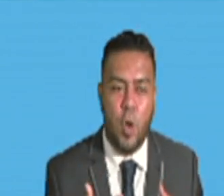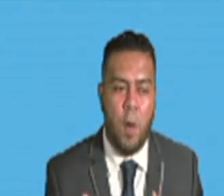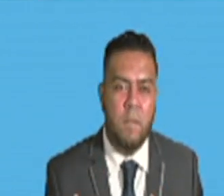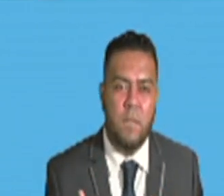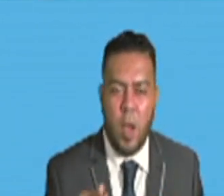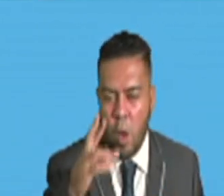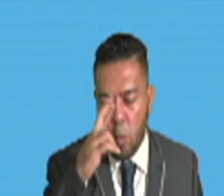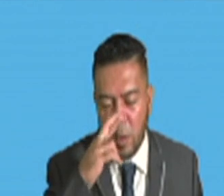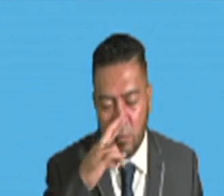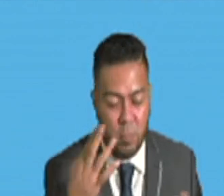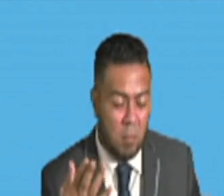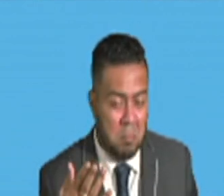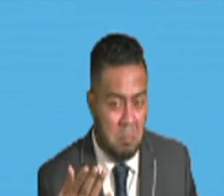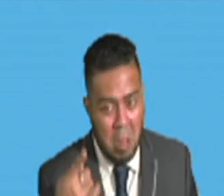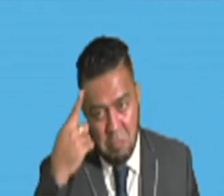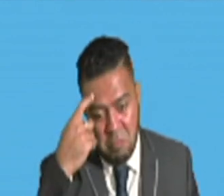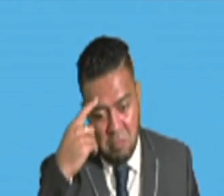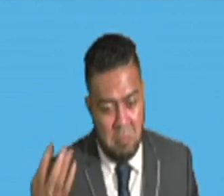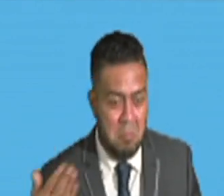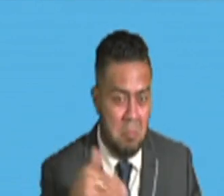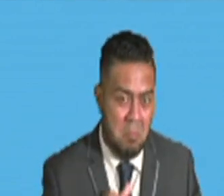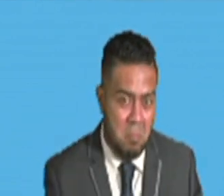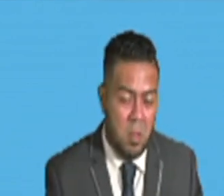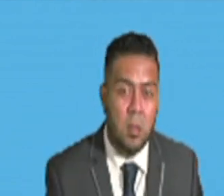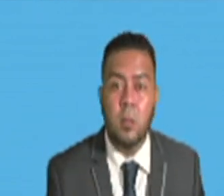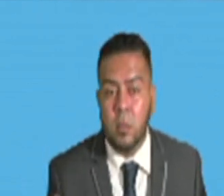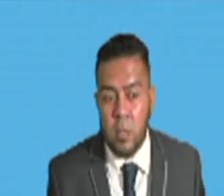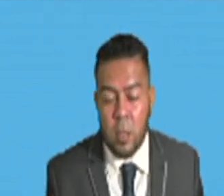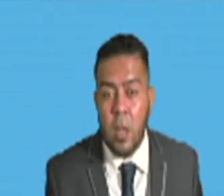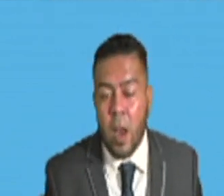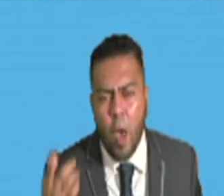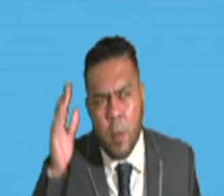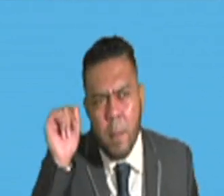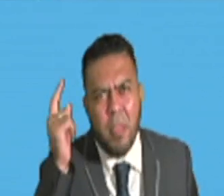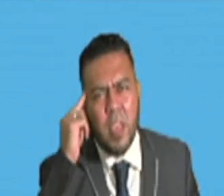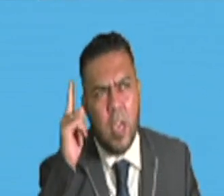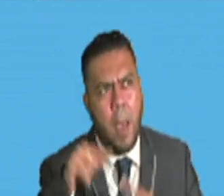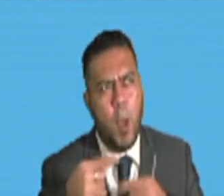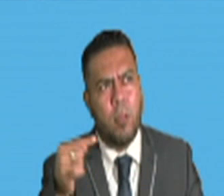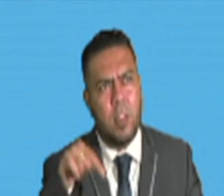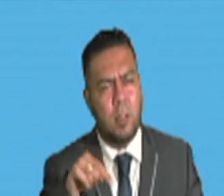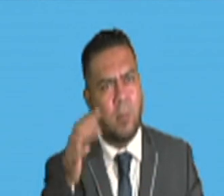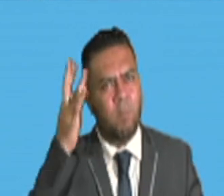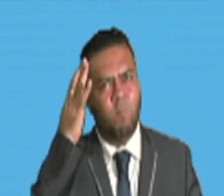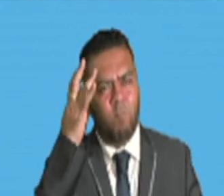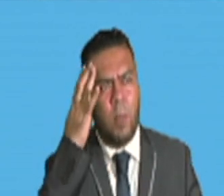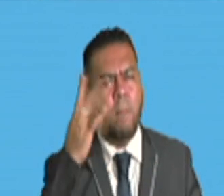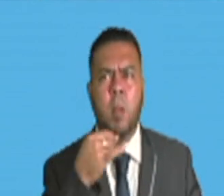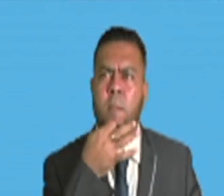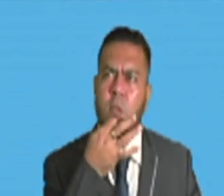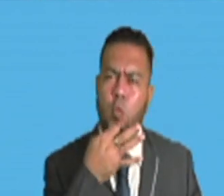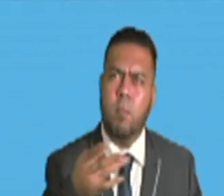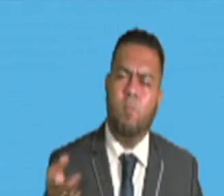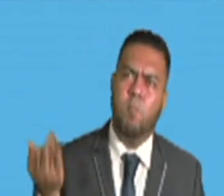idioms, as stereotype as it may be, Mr. Speaker, sir, to the extent, and I remember thinking about this, I remember a few sessions